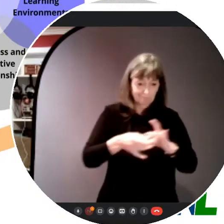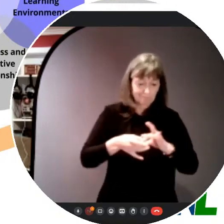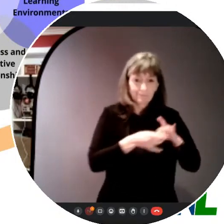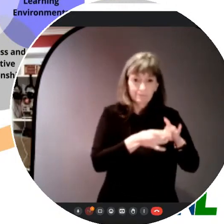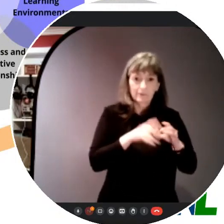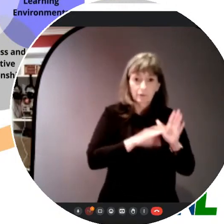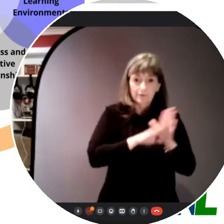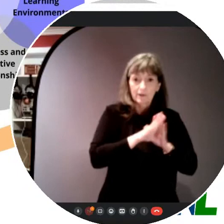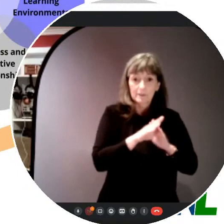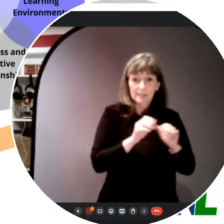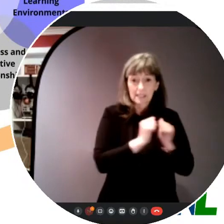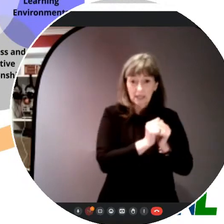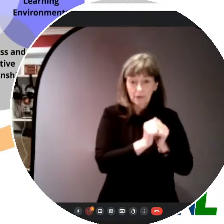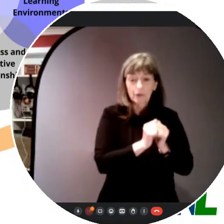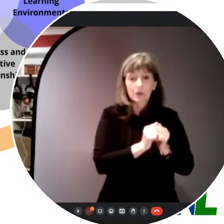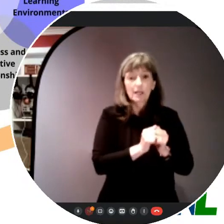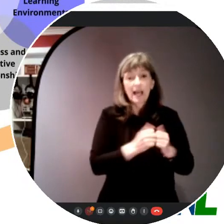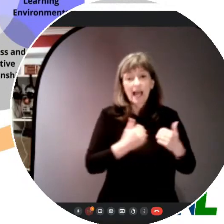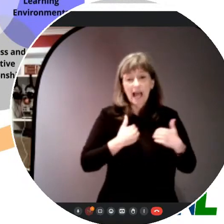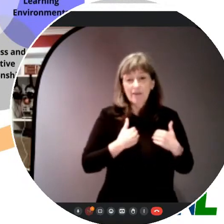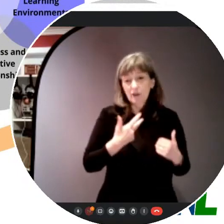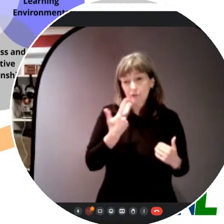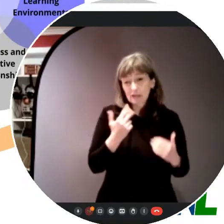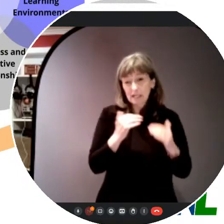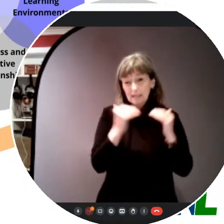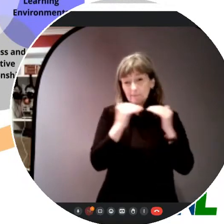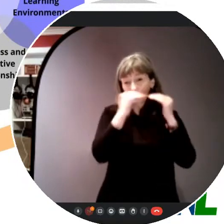three-tiered approach to support schools, being